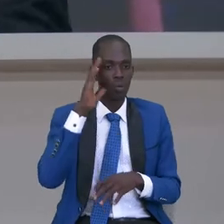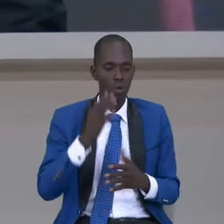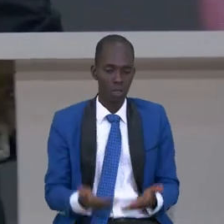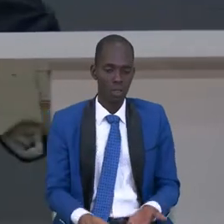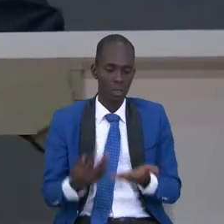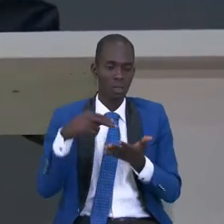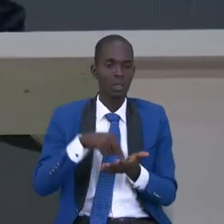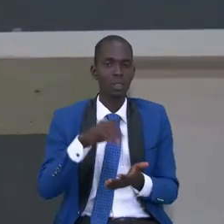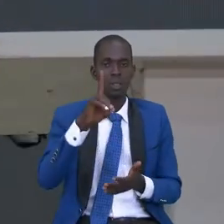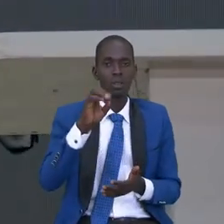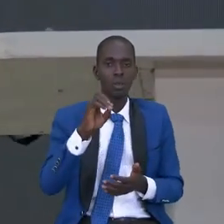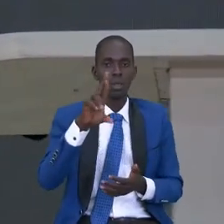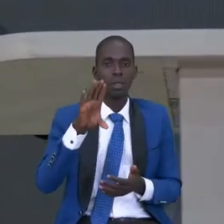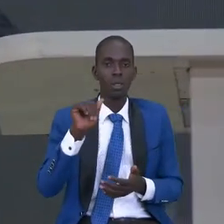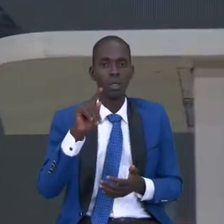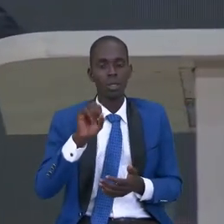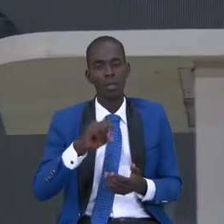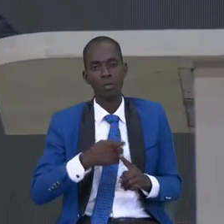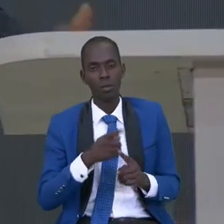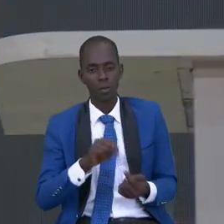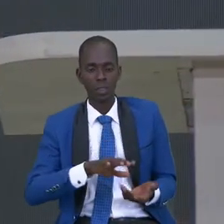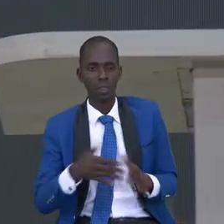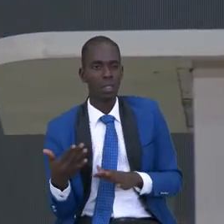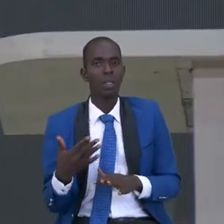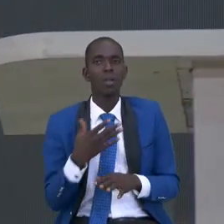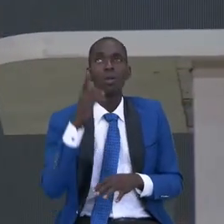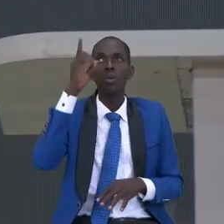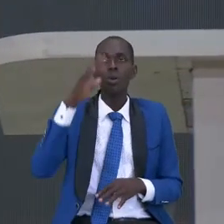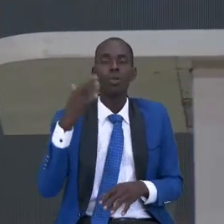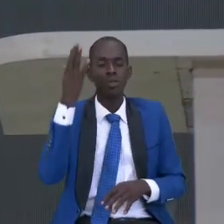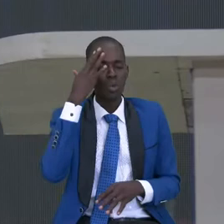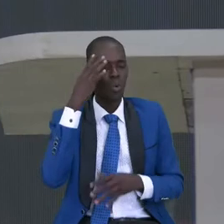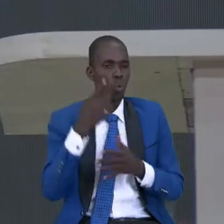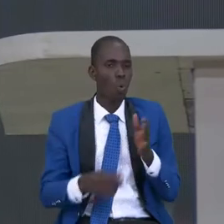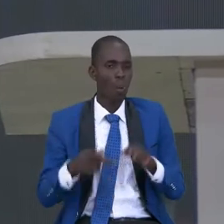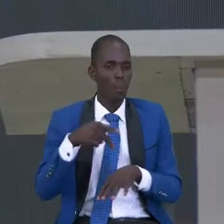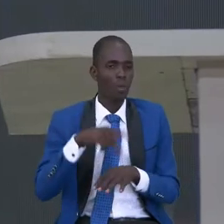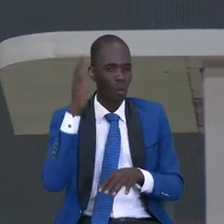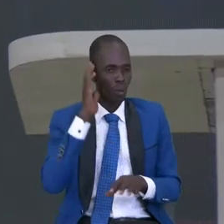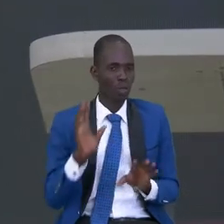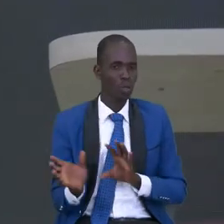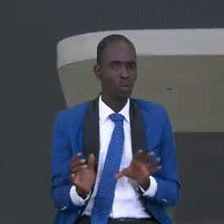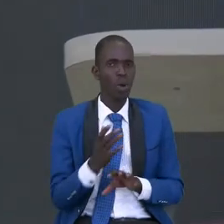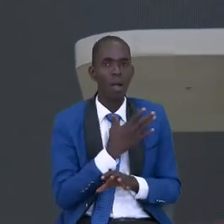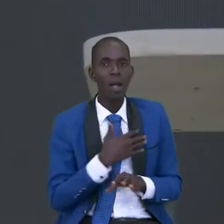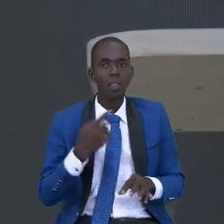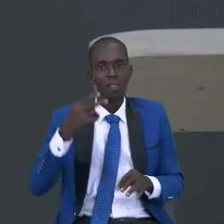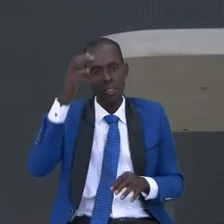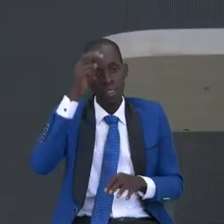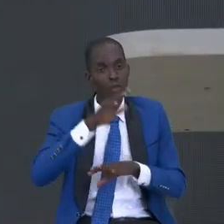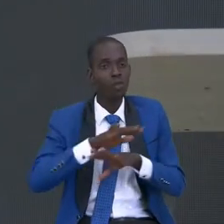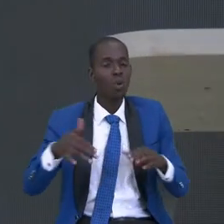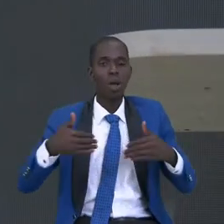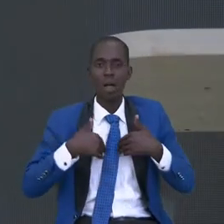has done, this man Peter was going to do. And the devil doesn't have the power,